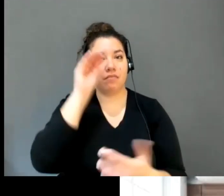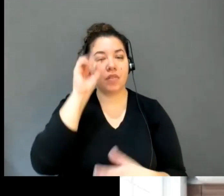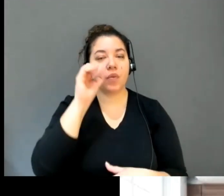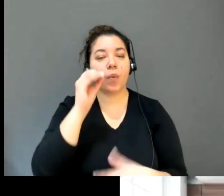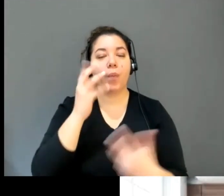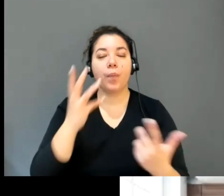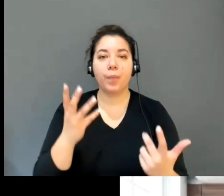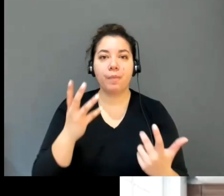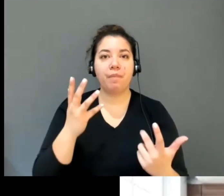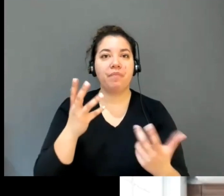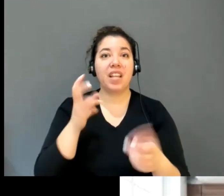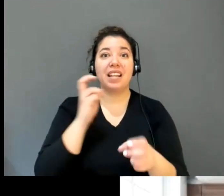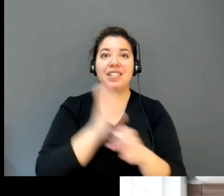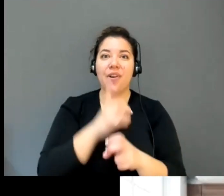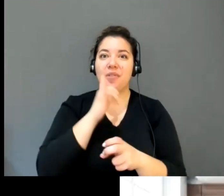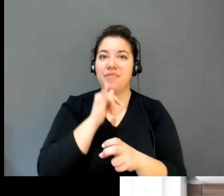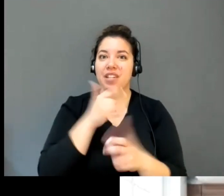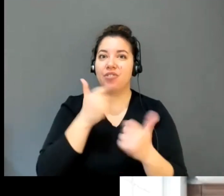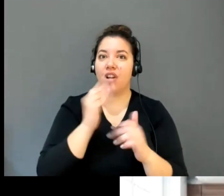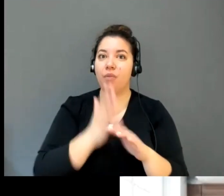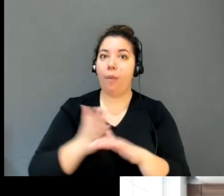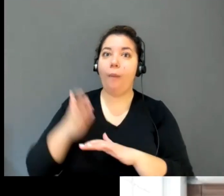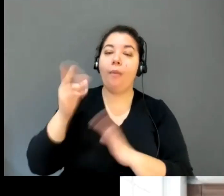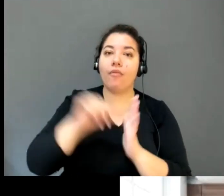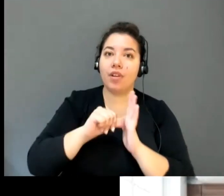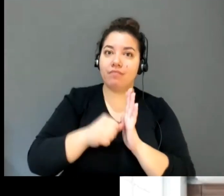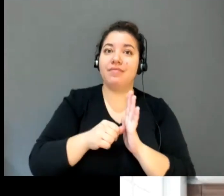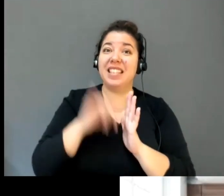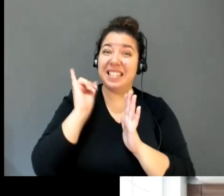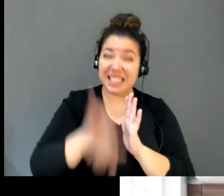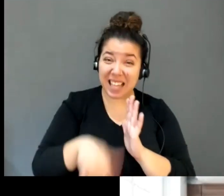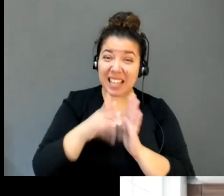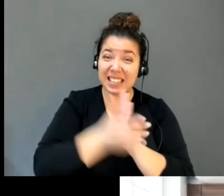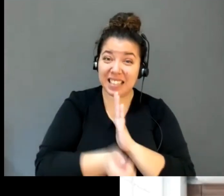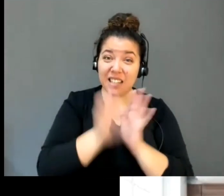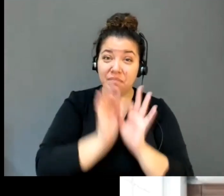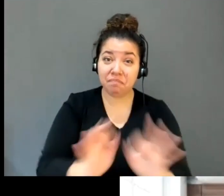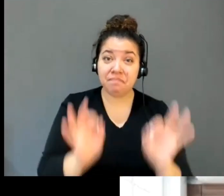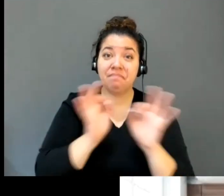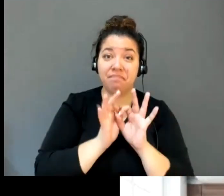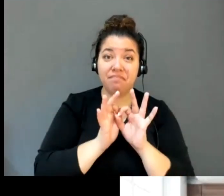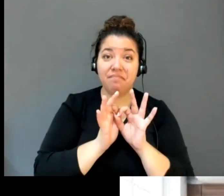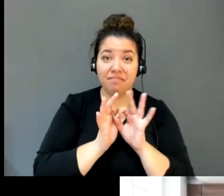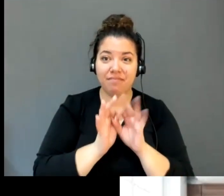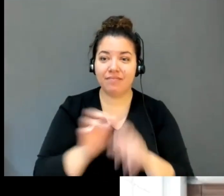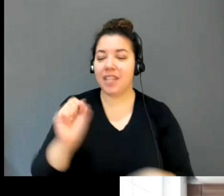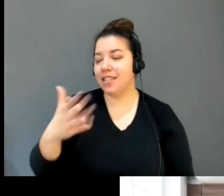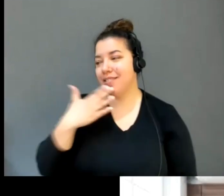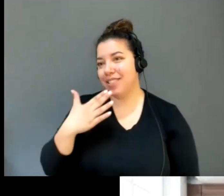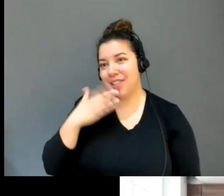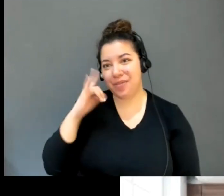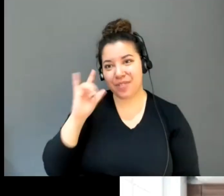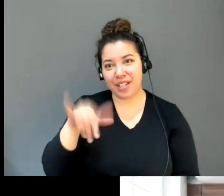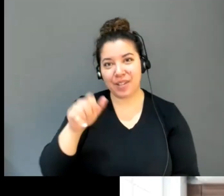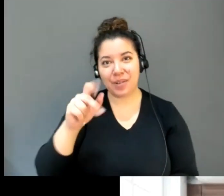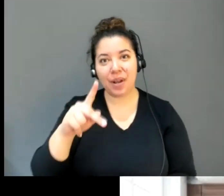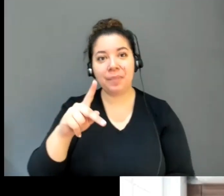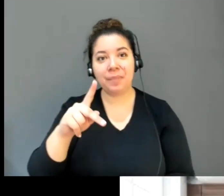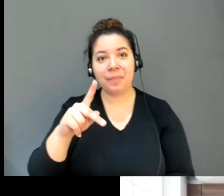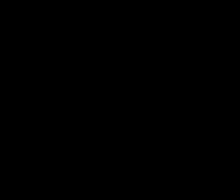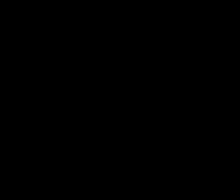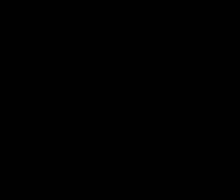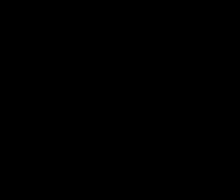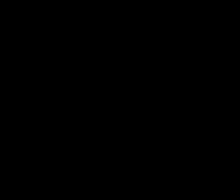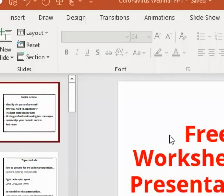to overemphasize how critically important that is. Thank you. Thank you for echoing that. Okay. For the teachers who missed it at the